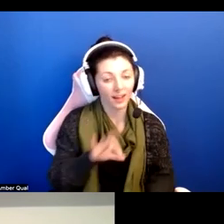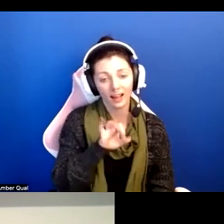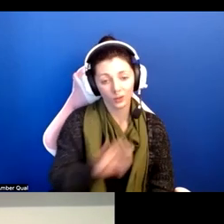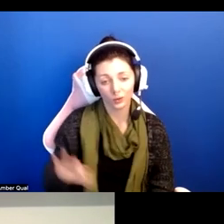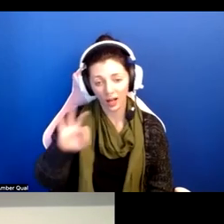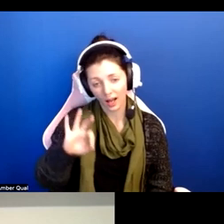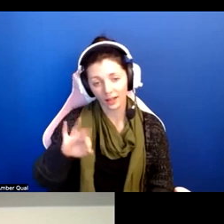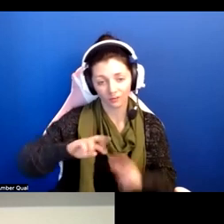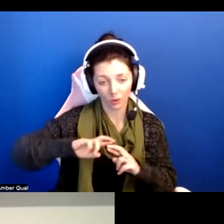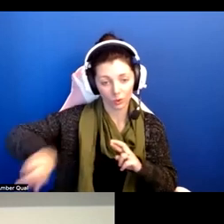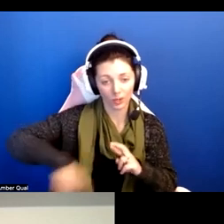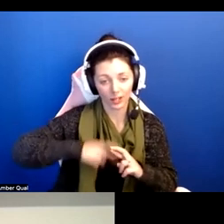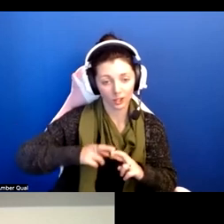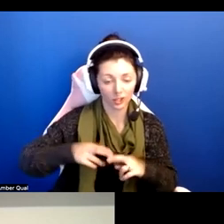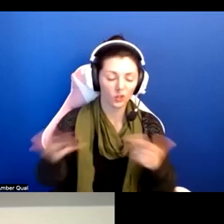that.